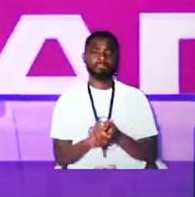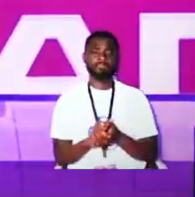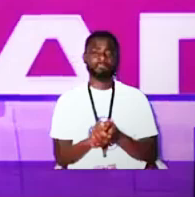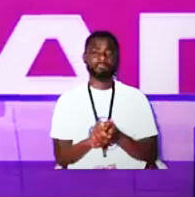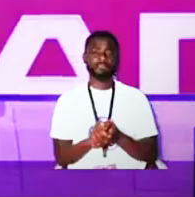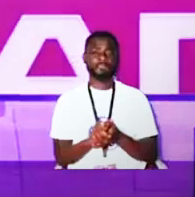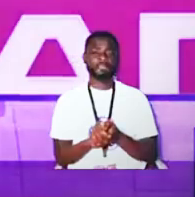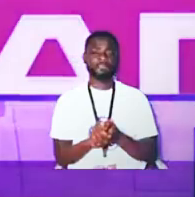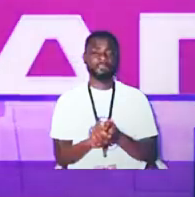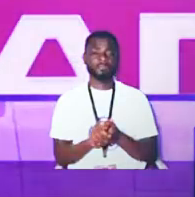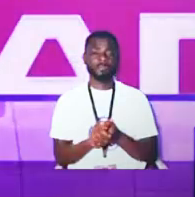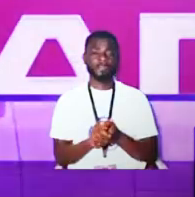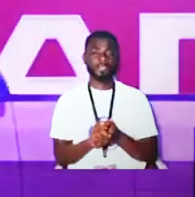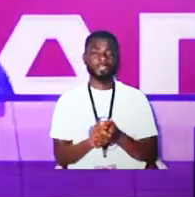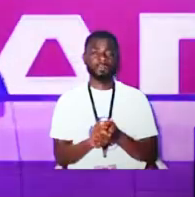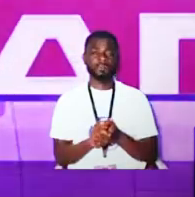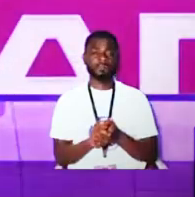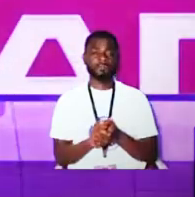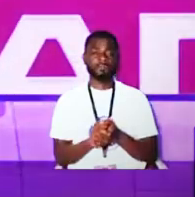when you get to